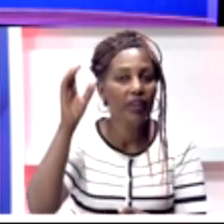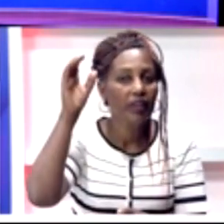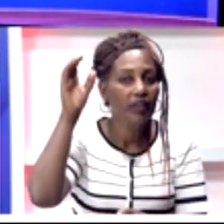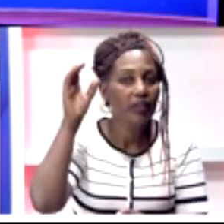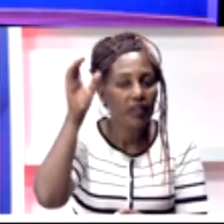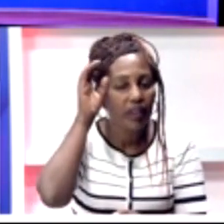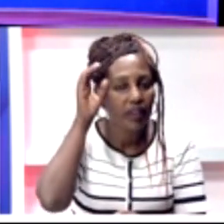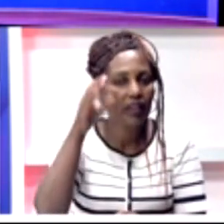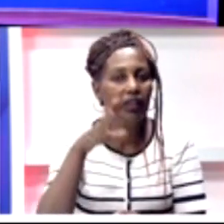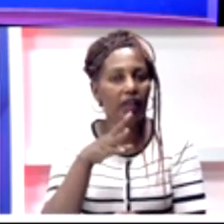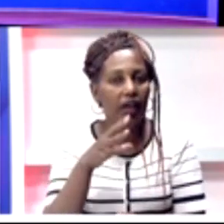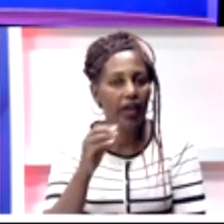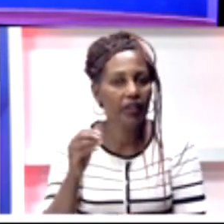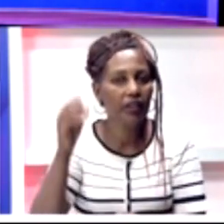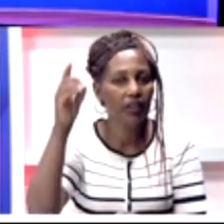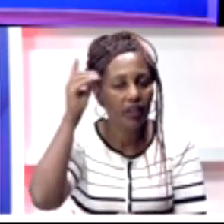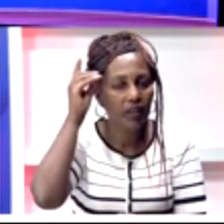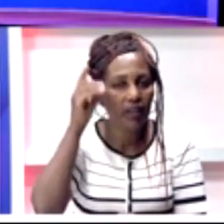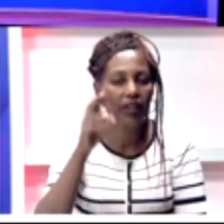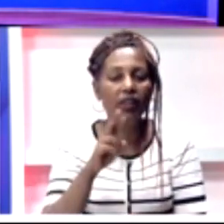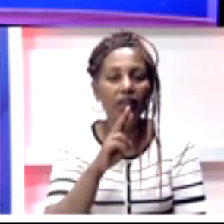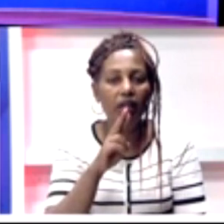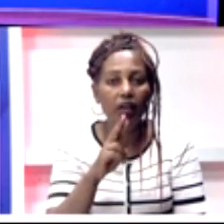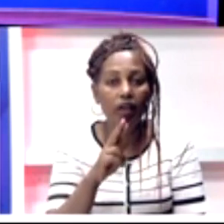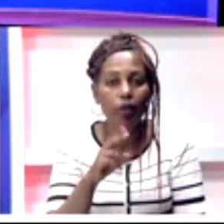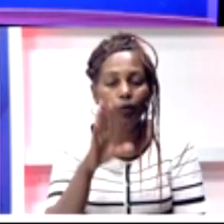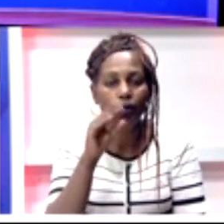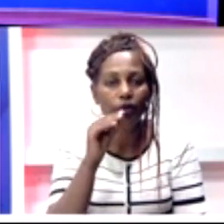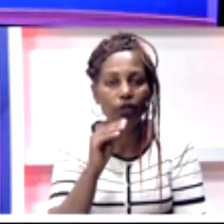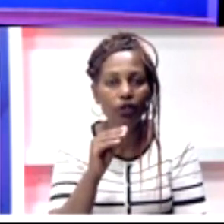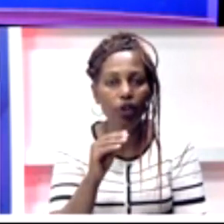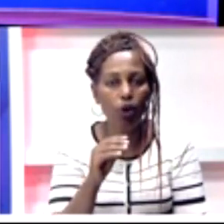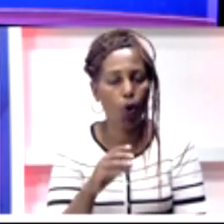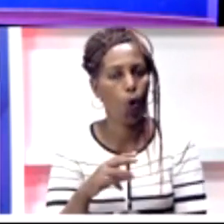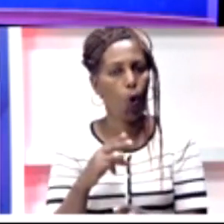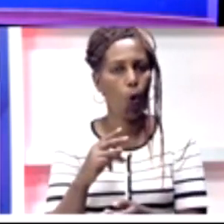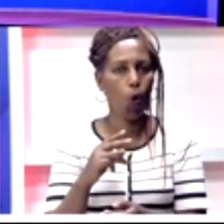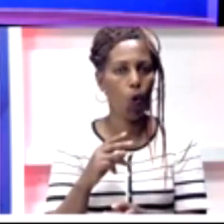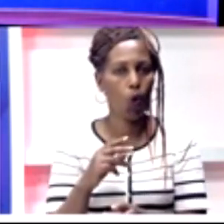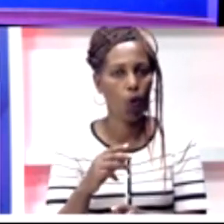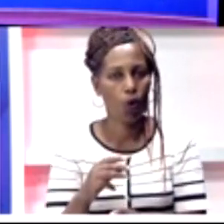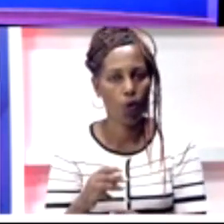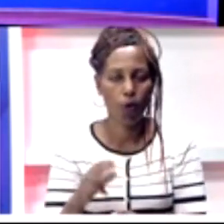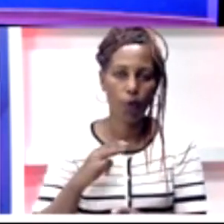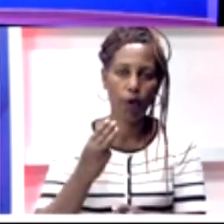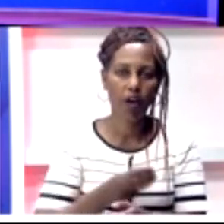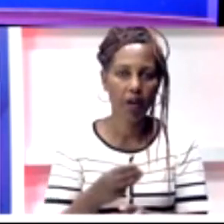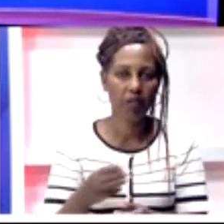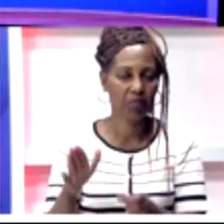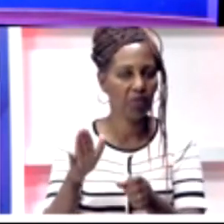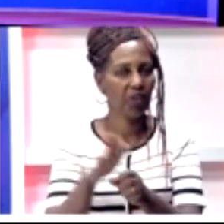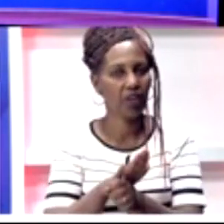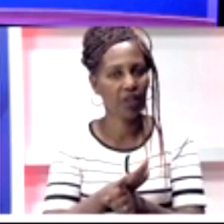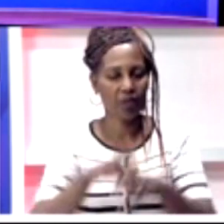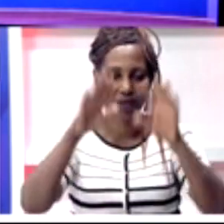are talking. Charlie says, "Oh, we have enough of rain this season. Farmers are